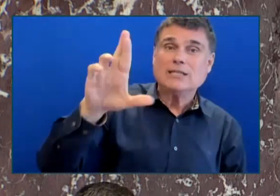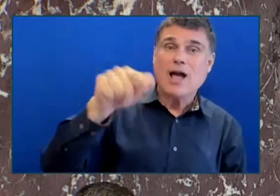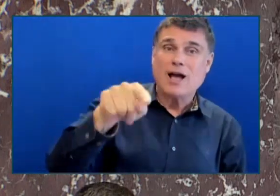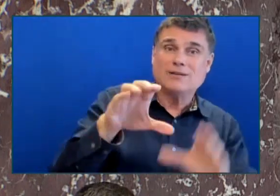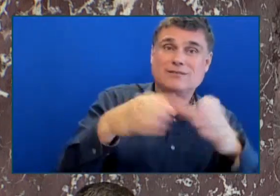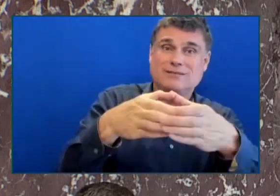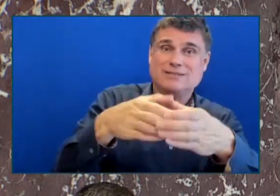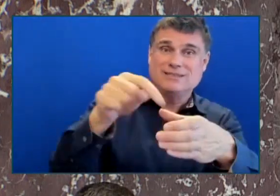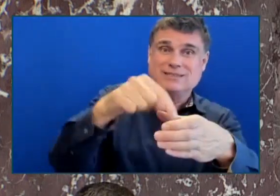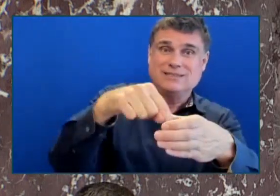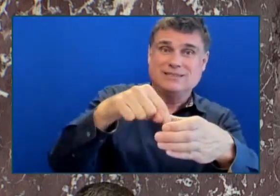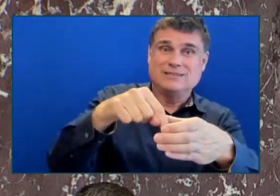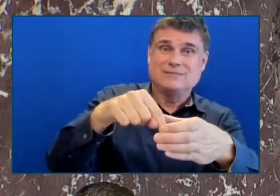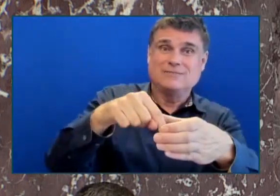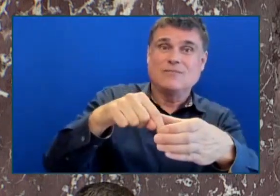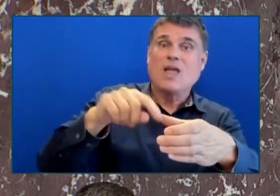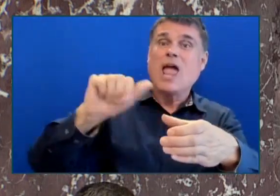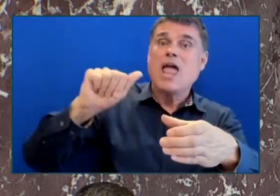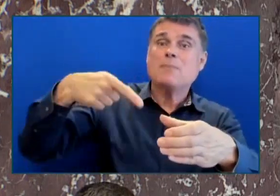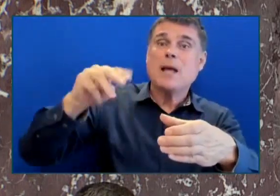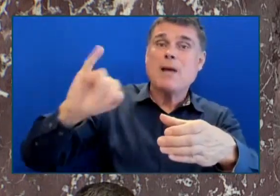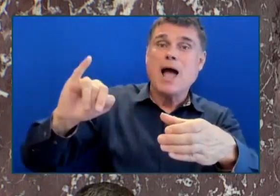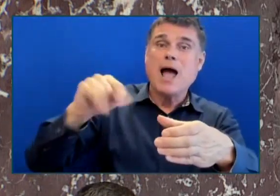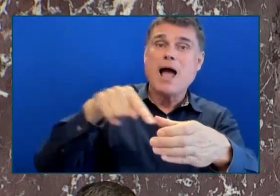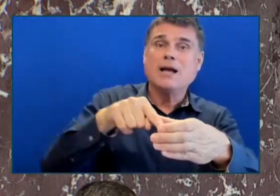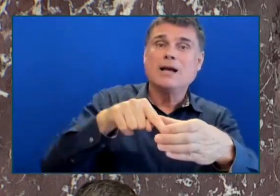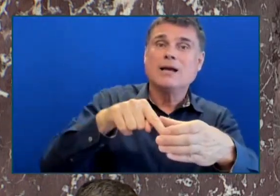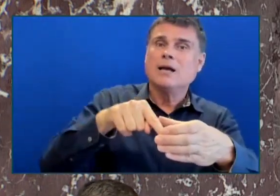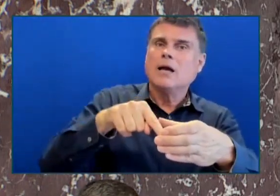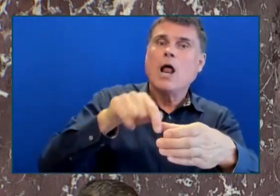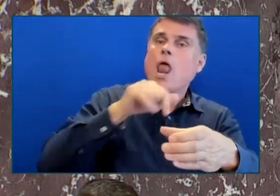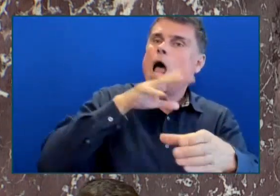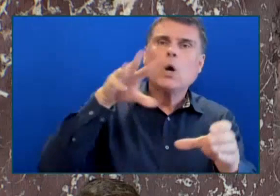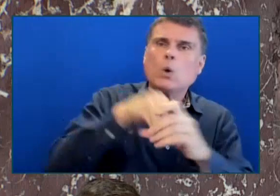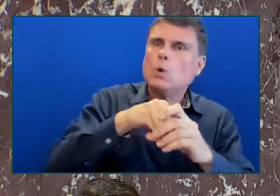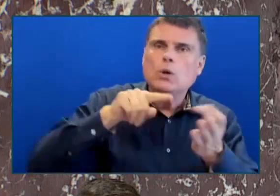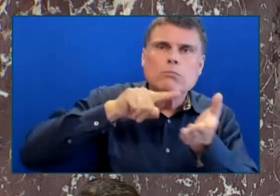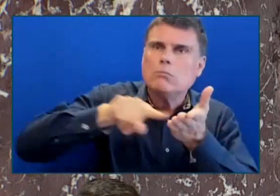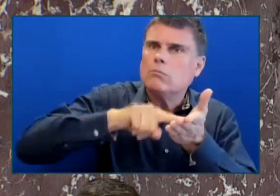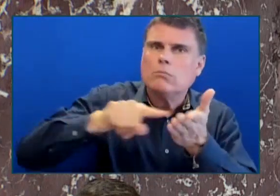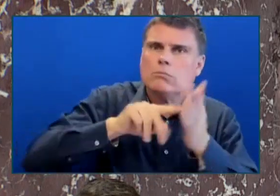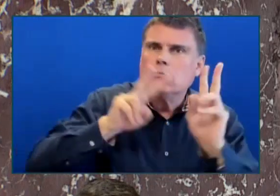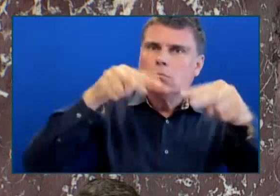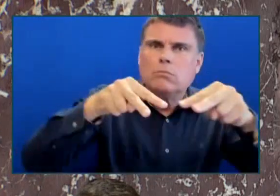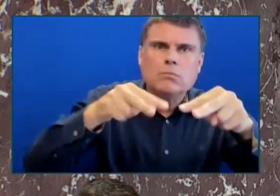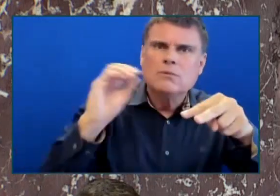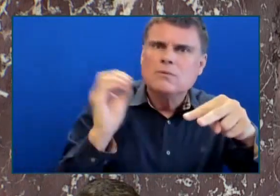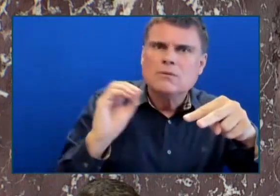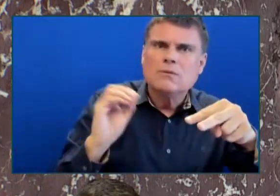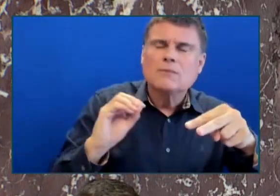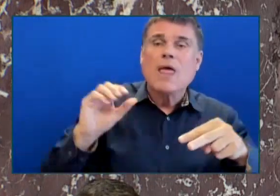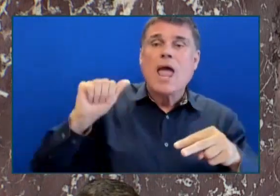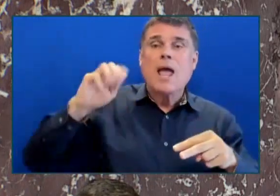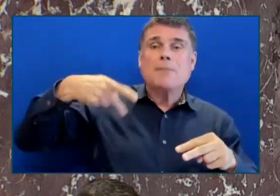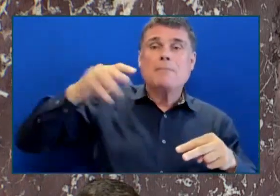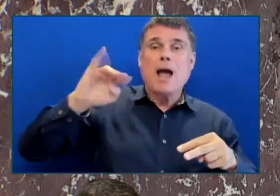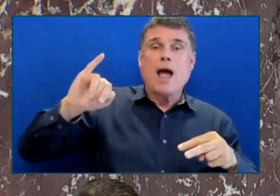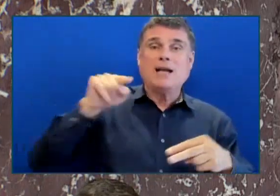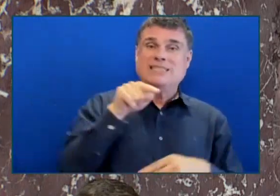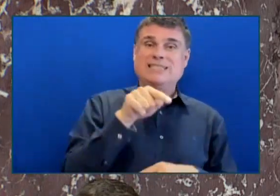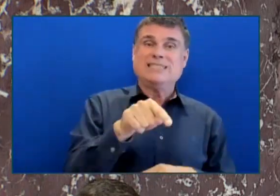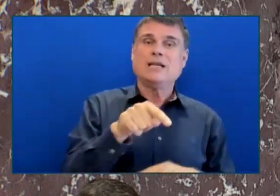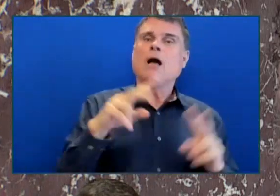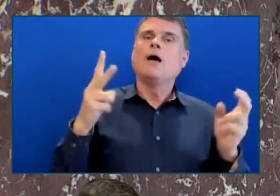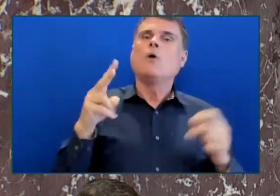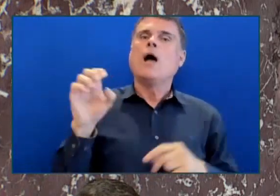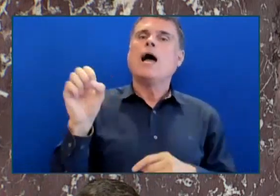troubling. APMI is responsible for managing SRO hotels, such as the Columbia Hotel, the Buchan Hotel, and Burns Block, properties acquired